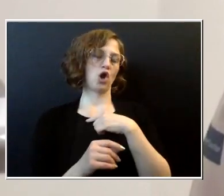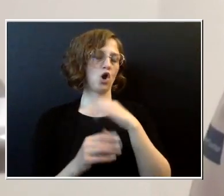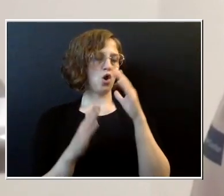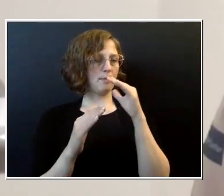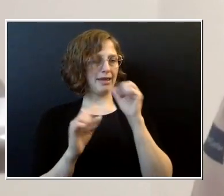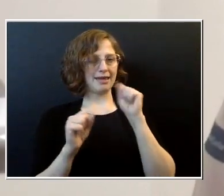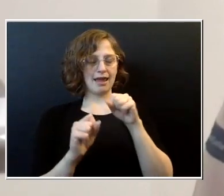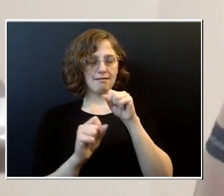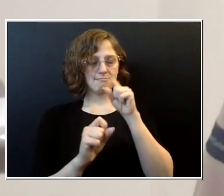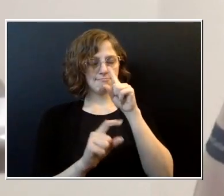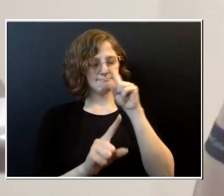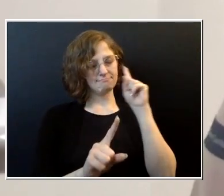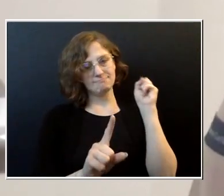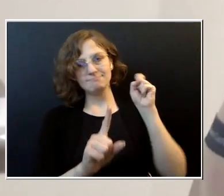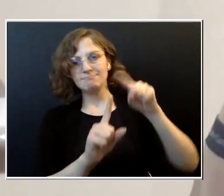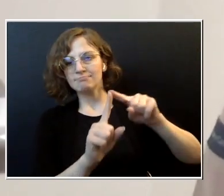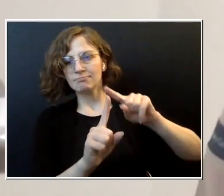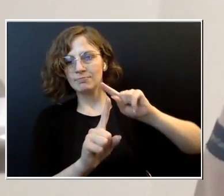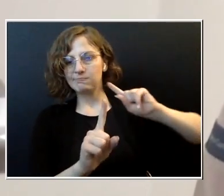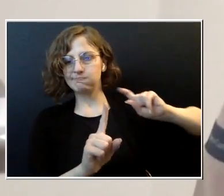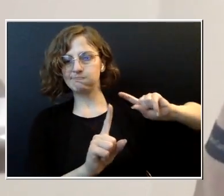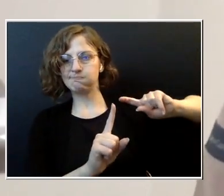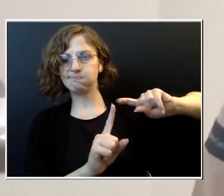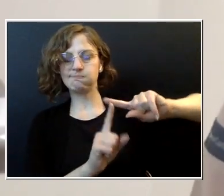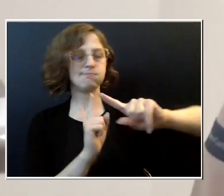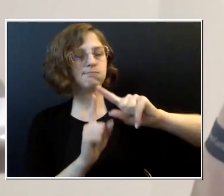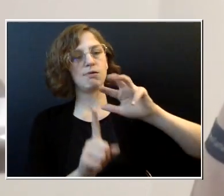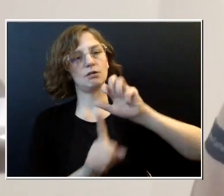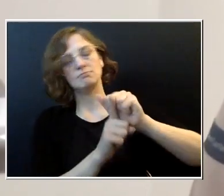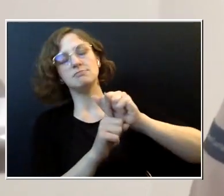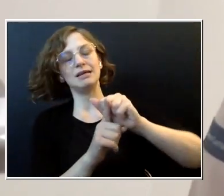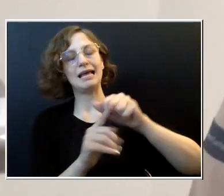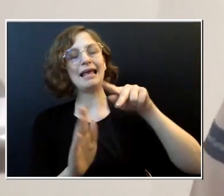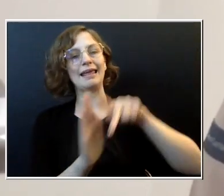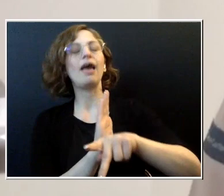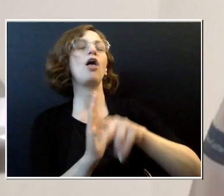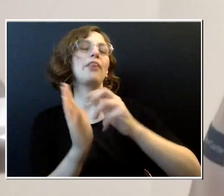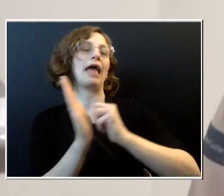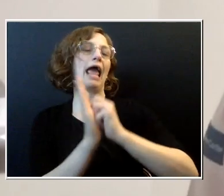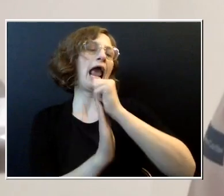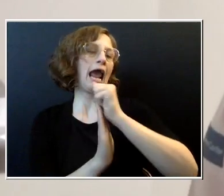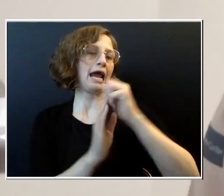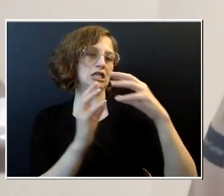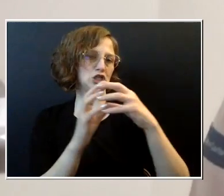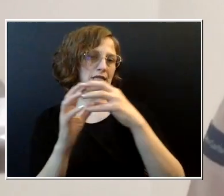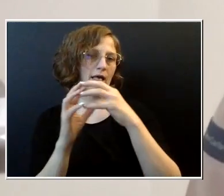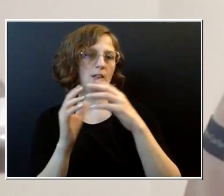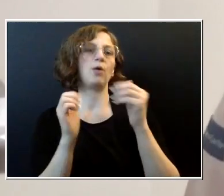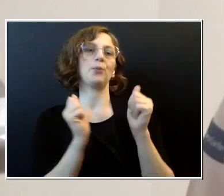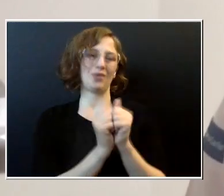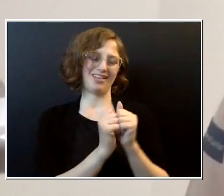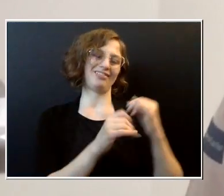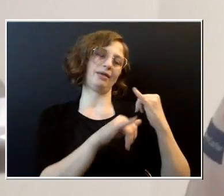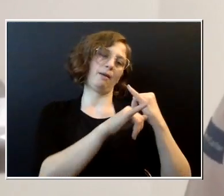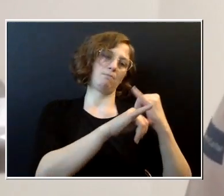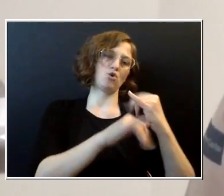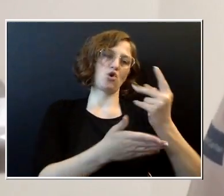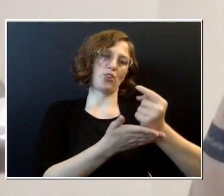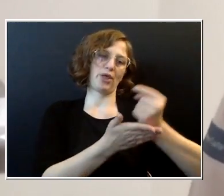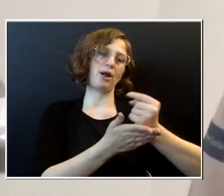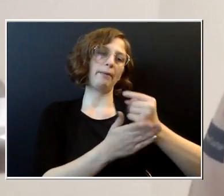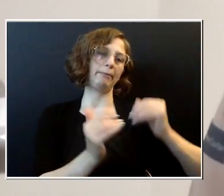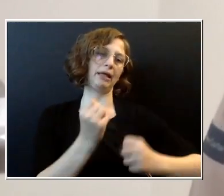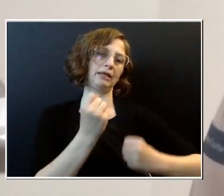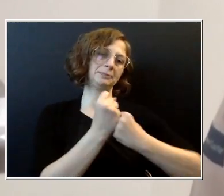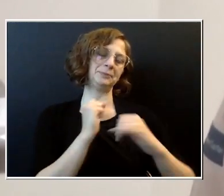help of the immunotherapy. And so Lisa's enrollment in that clinical trial helps